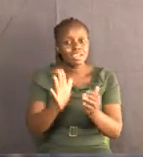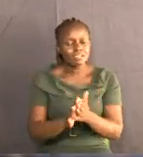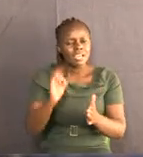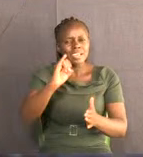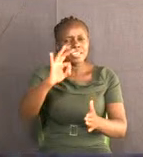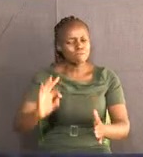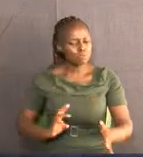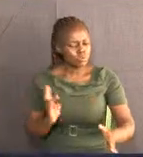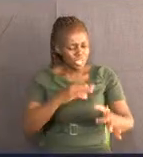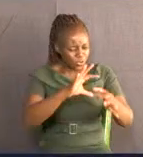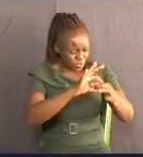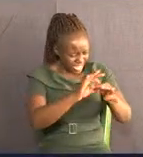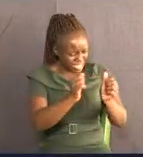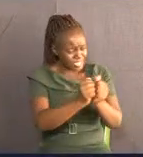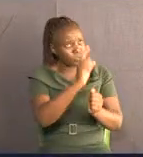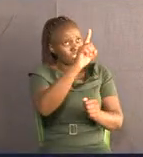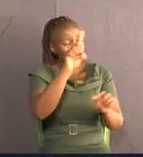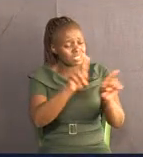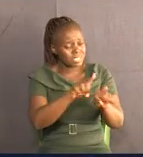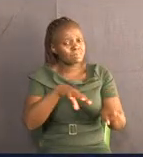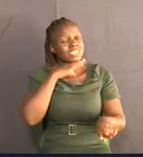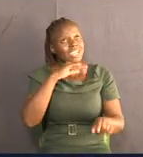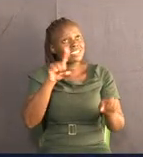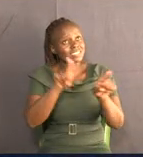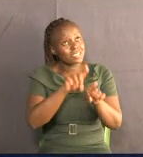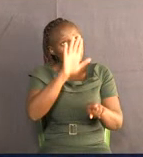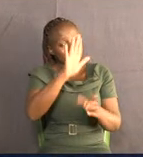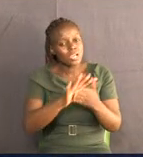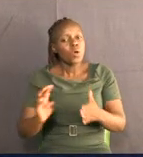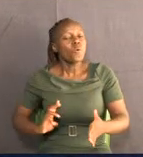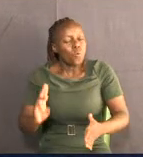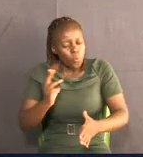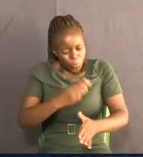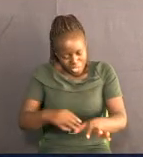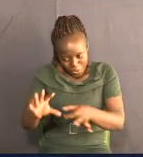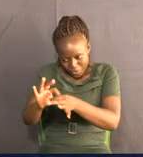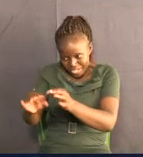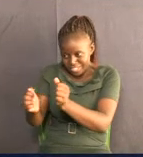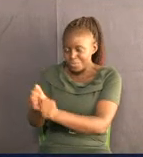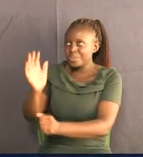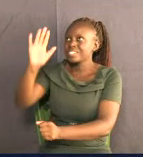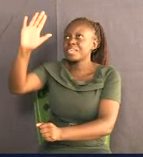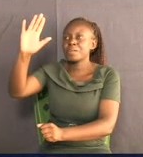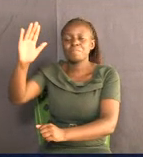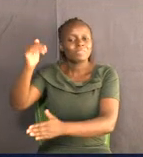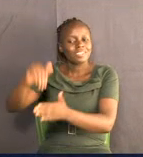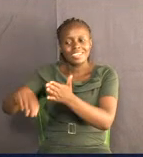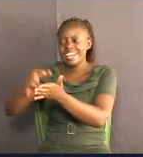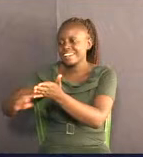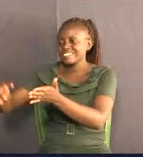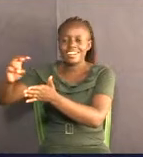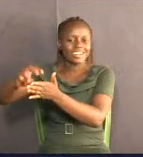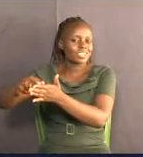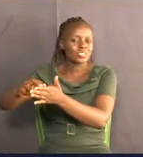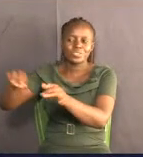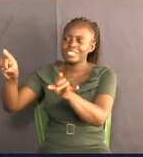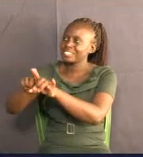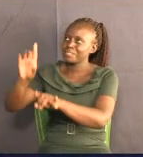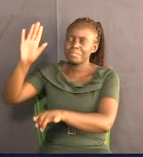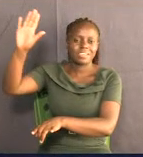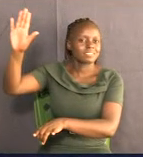him in a death like his, we shall certainly be united in him, with him in a resurrection like